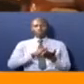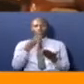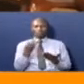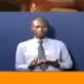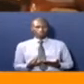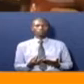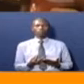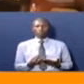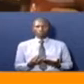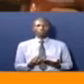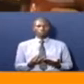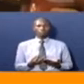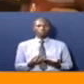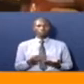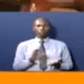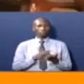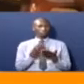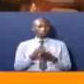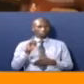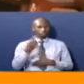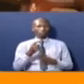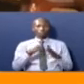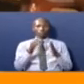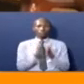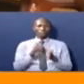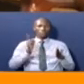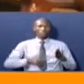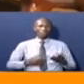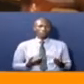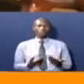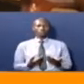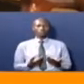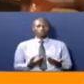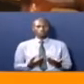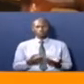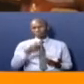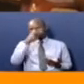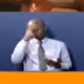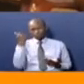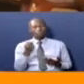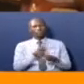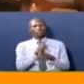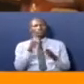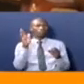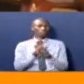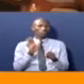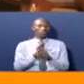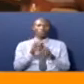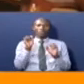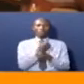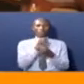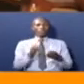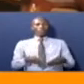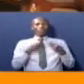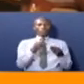we've raised this much fund, we first start with those who are aspiring to be governors because they are using much more. We should not give a cent to